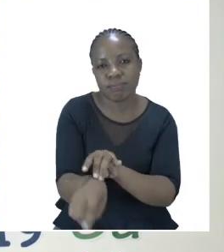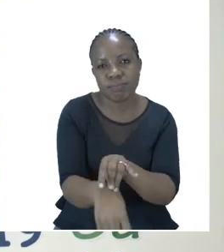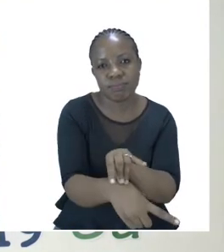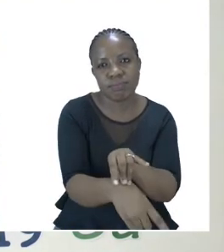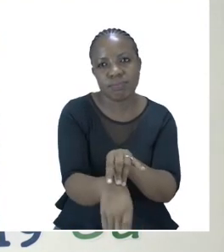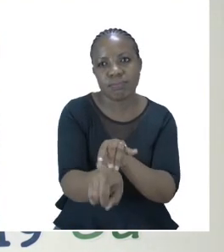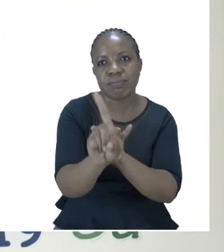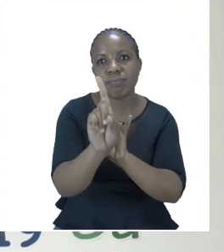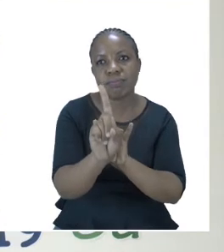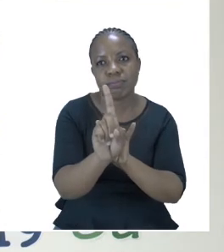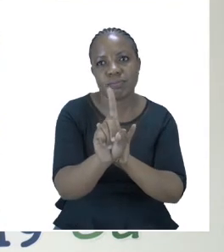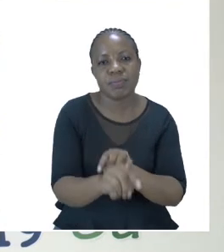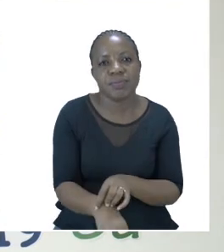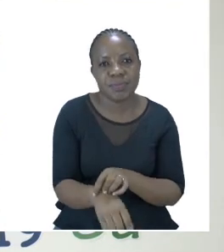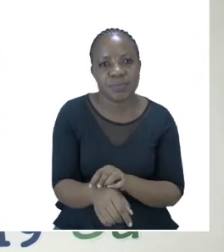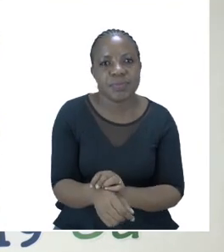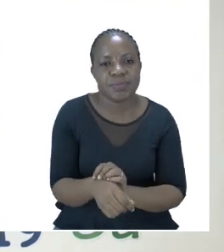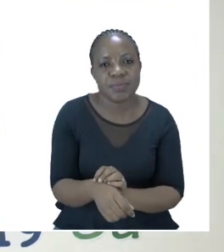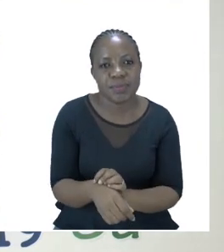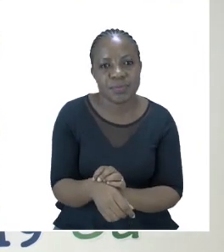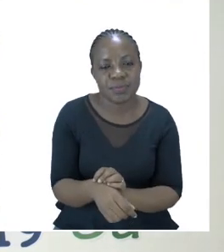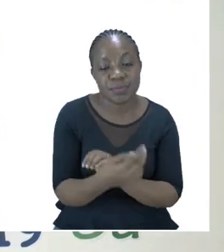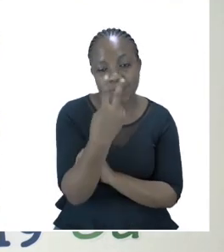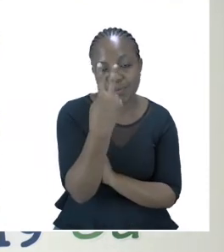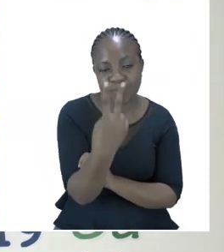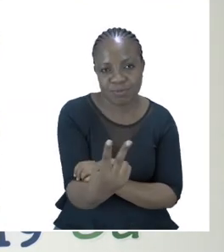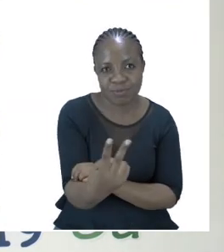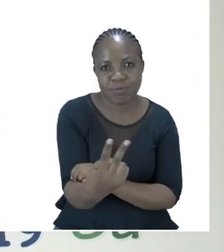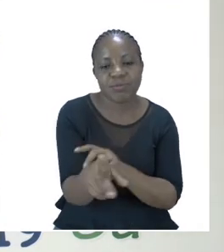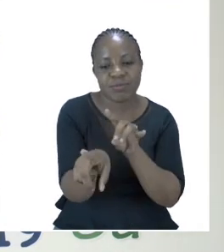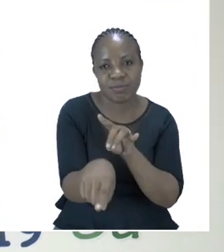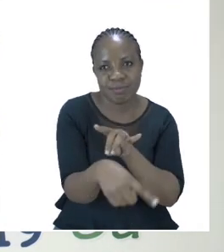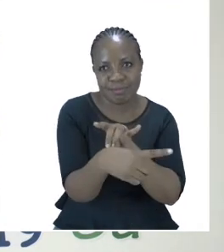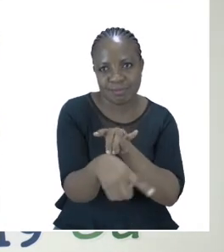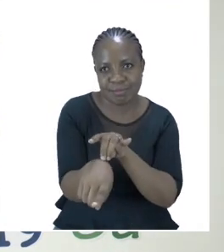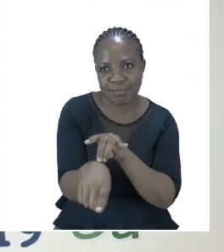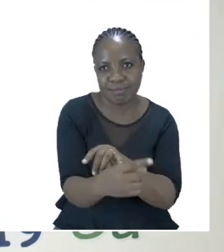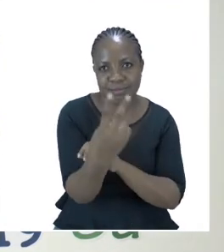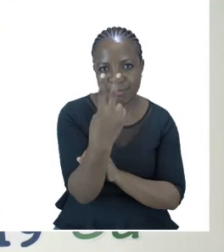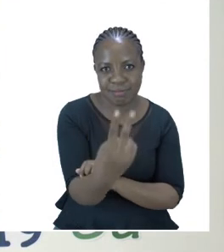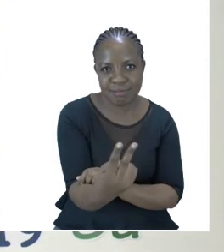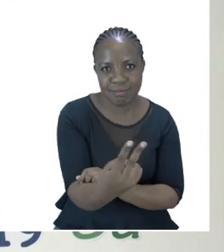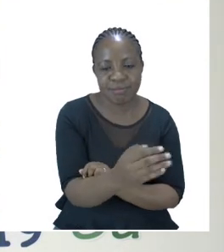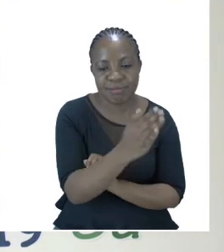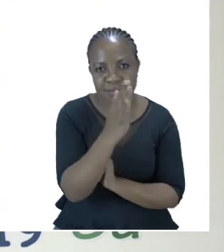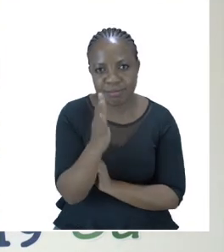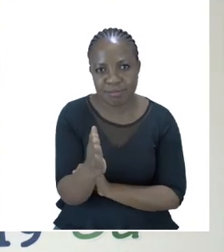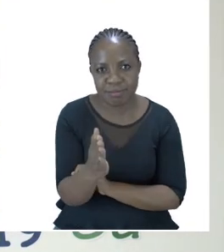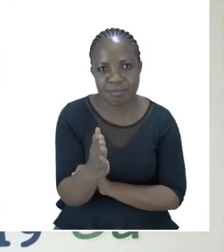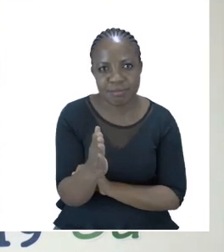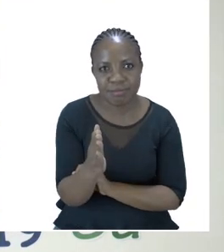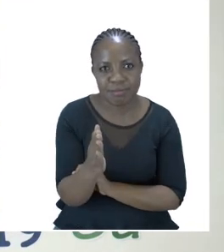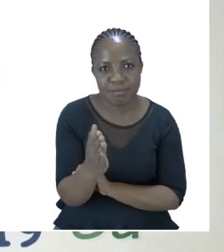that sounded better. So we have 2 elephants. And then here we have